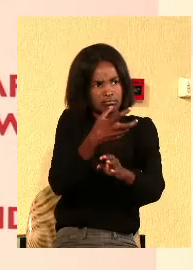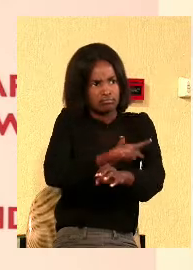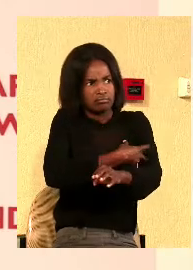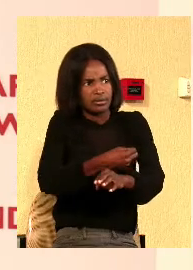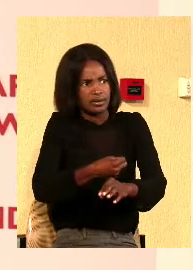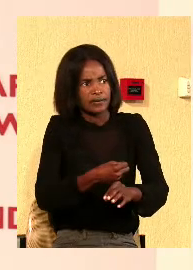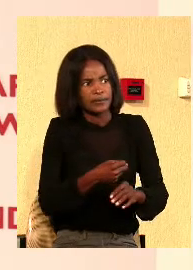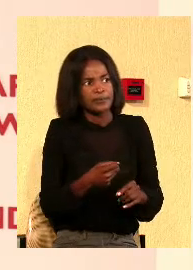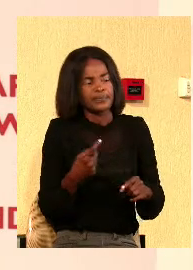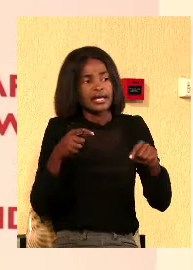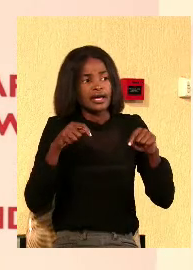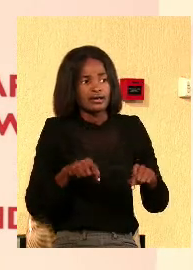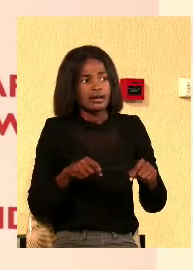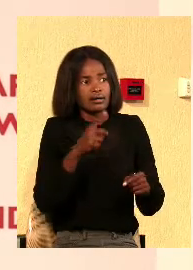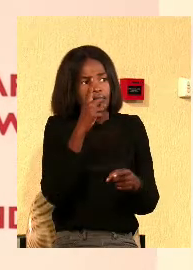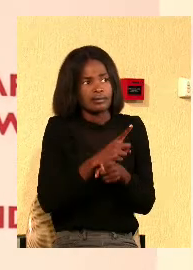thinking of testing